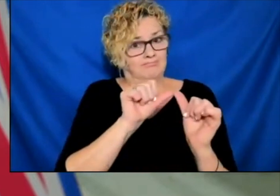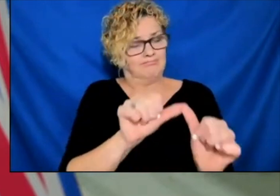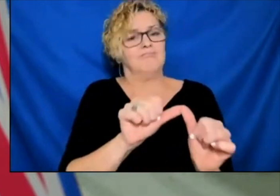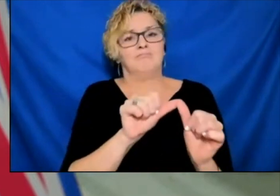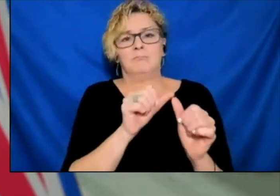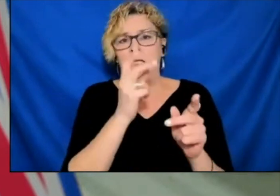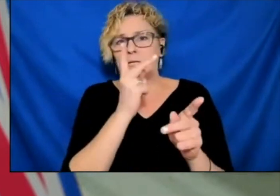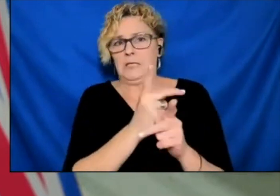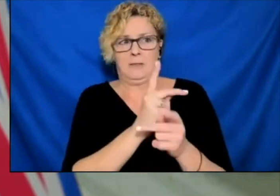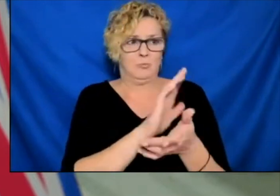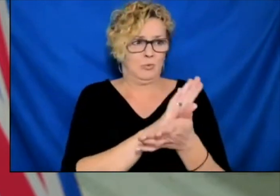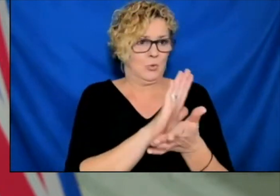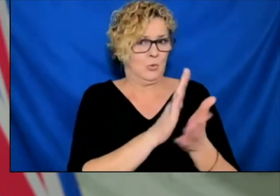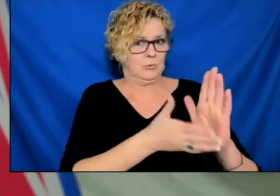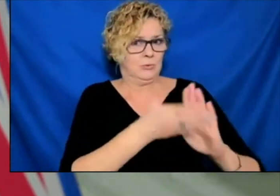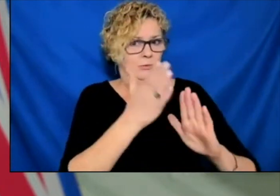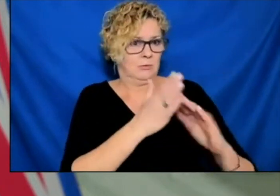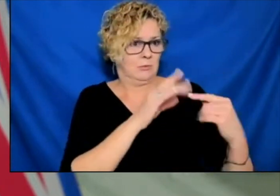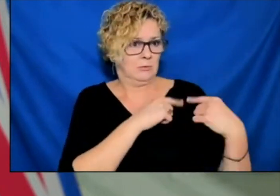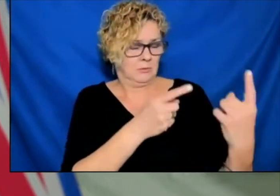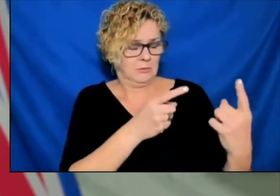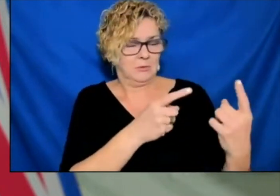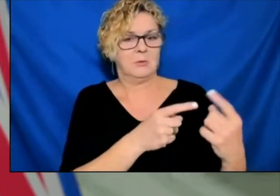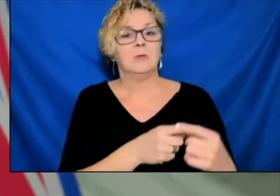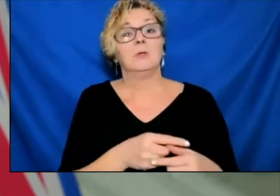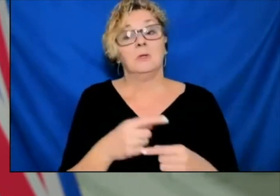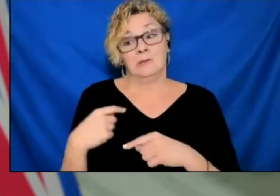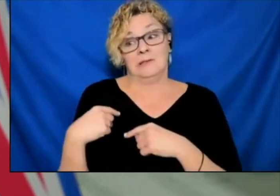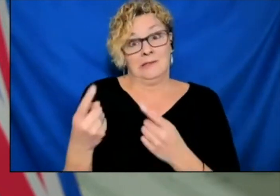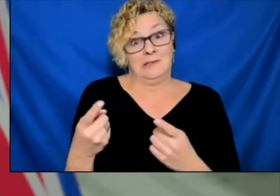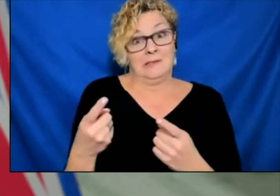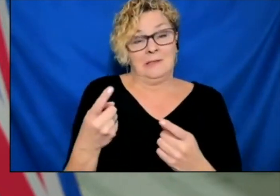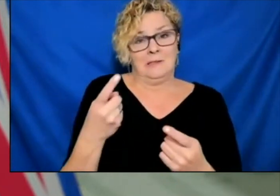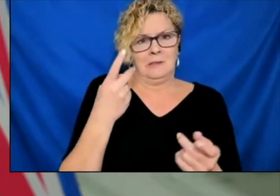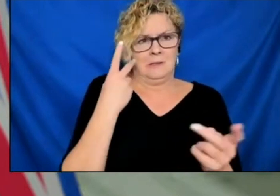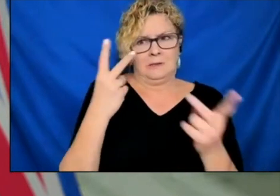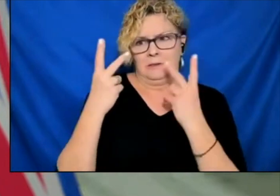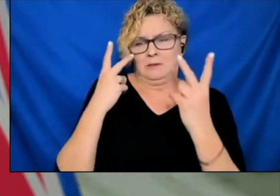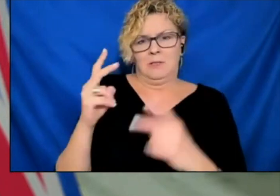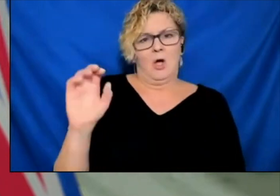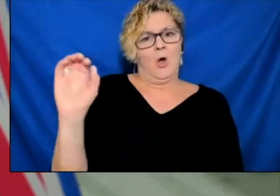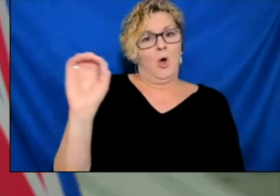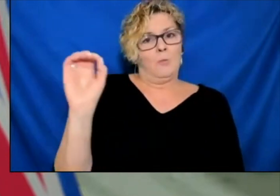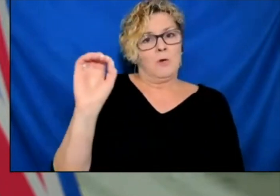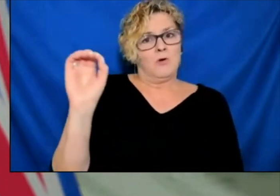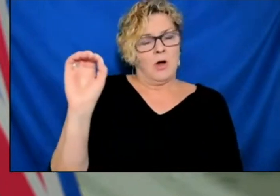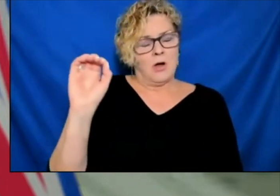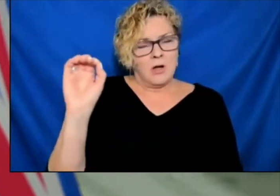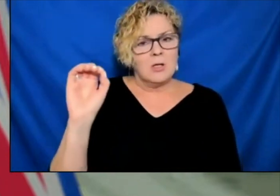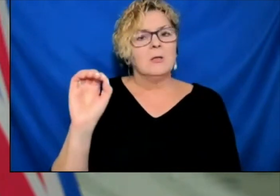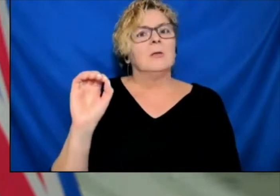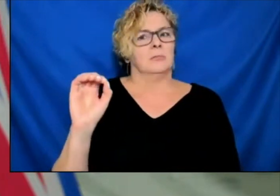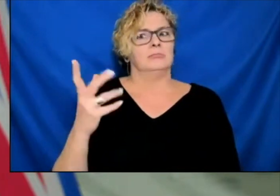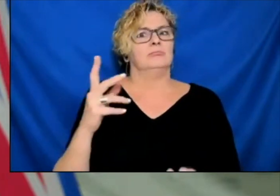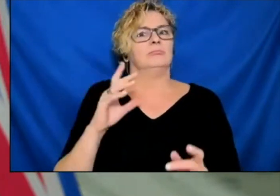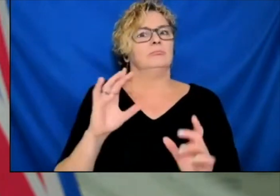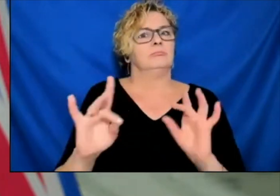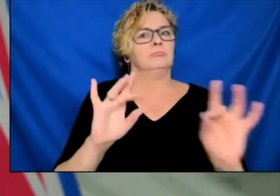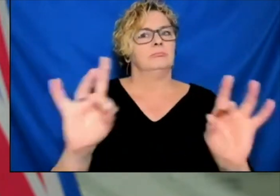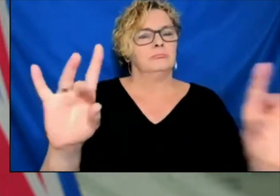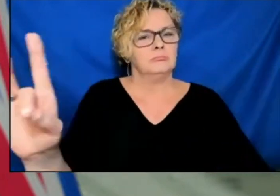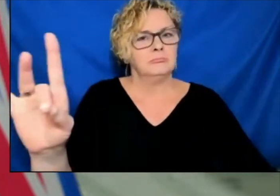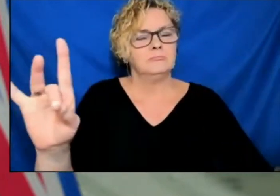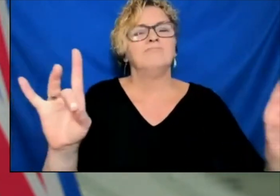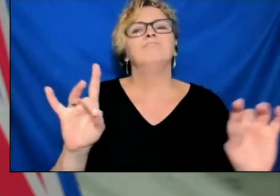Omicron variant means that we have to ensure we have the foundations in place to keep our schools safely open. And that